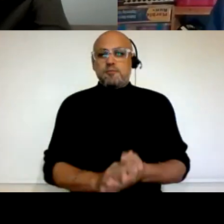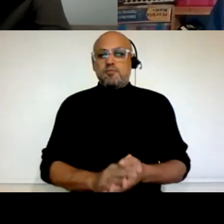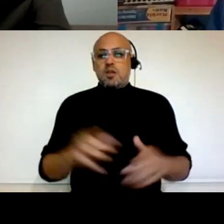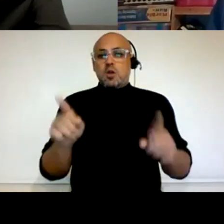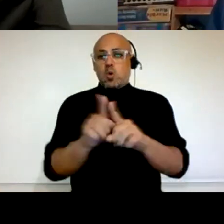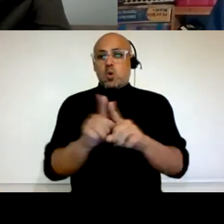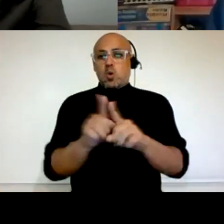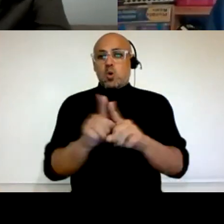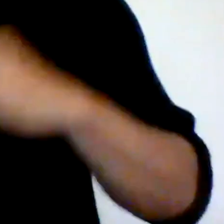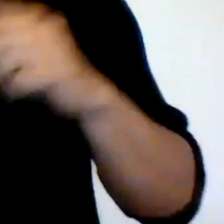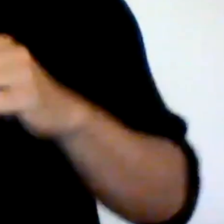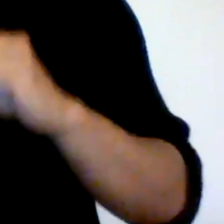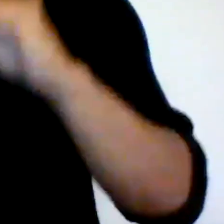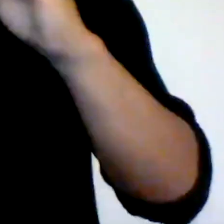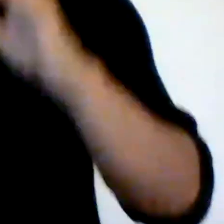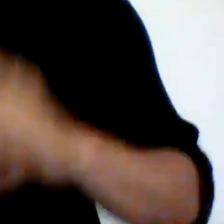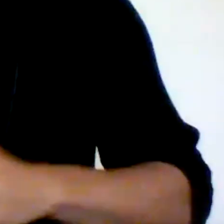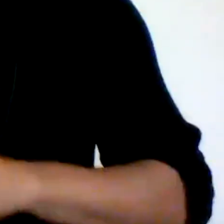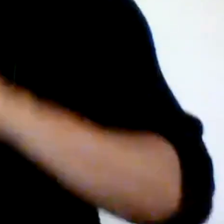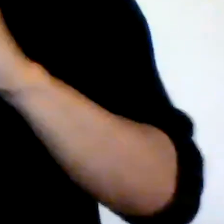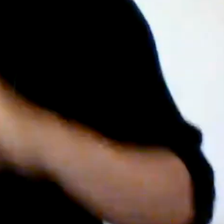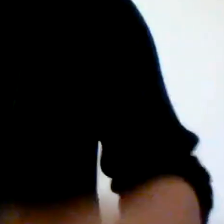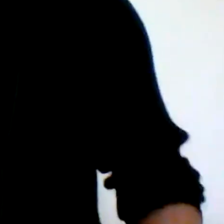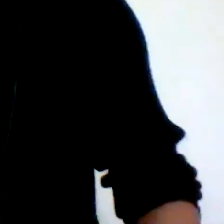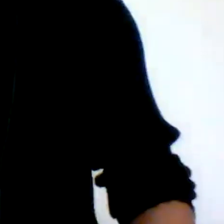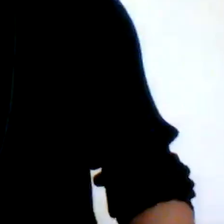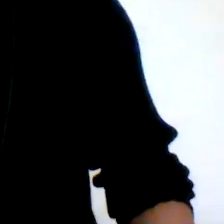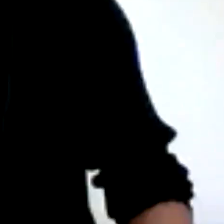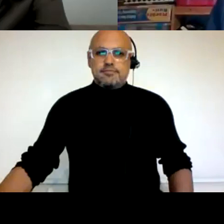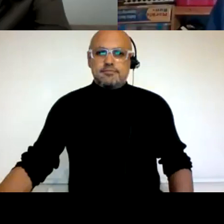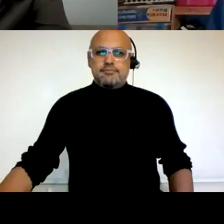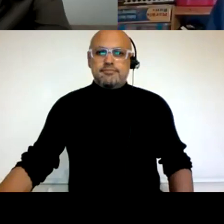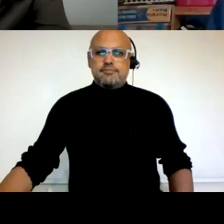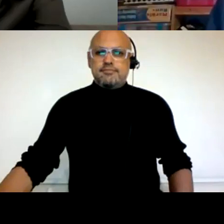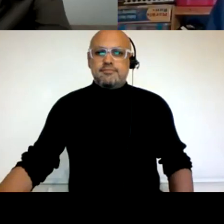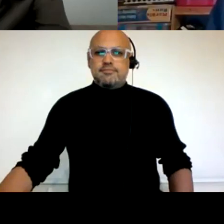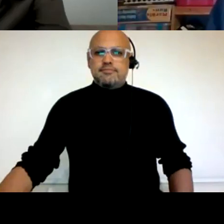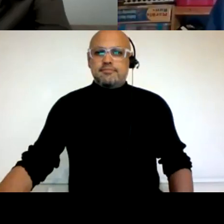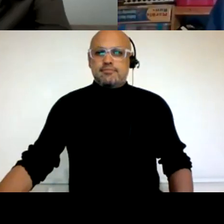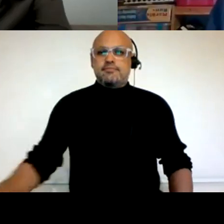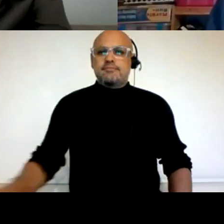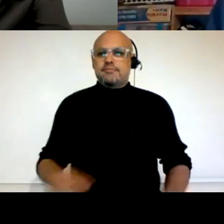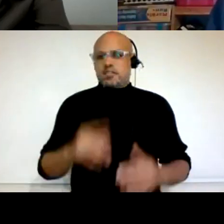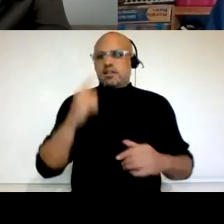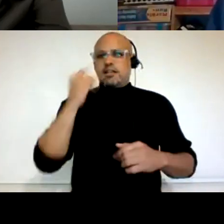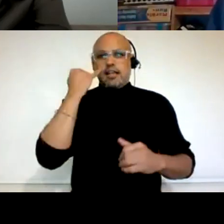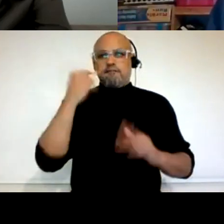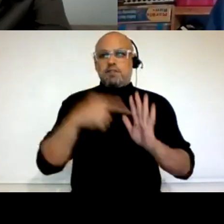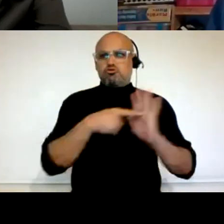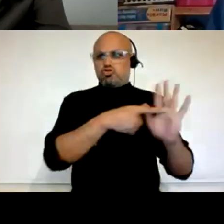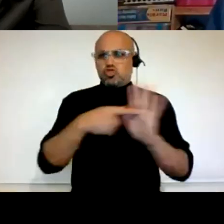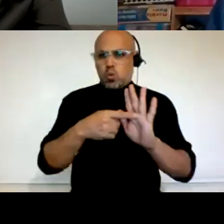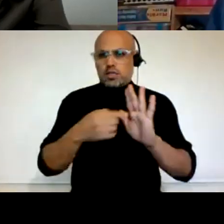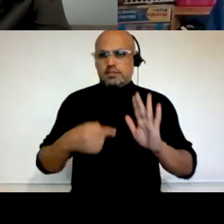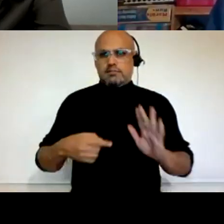asked questions. If you haven't gone anywhere, there's questions that are asked to everybody about, showing symptoms or being exposed. So